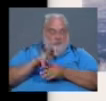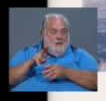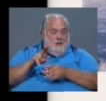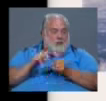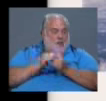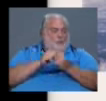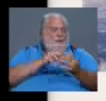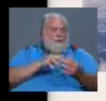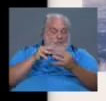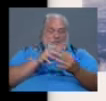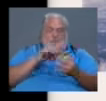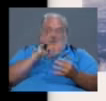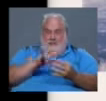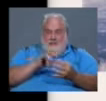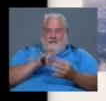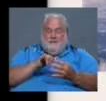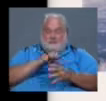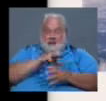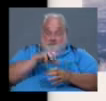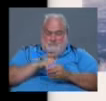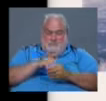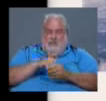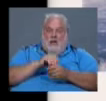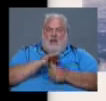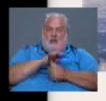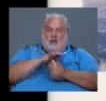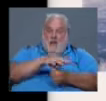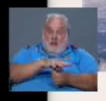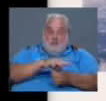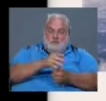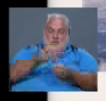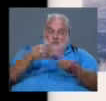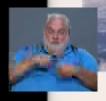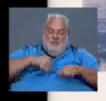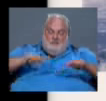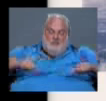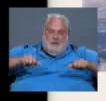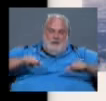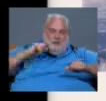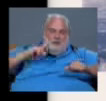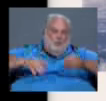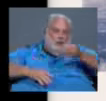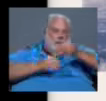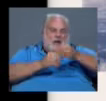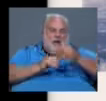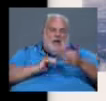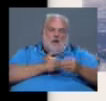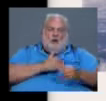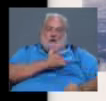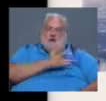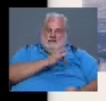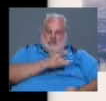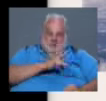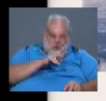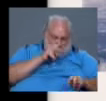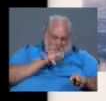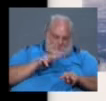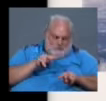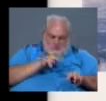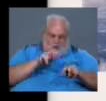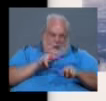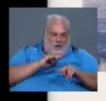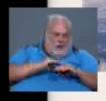surface warfare package. Again, helicopters to give us a capability to extend our sensor capability out over the